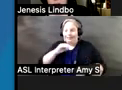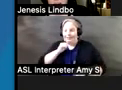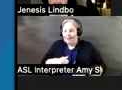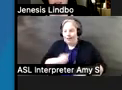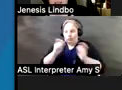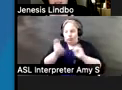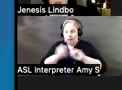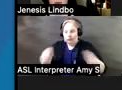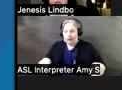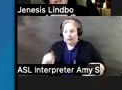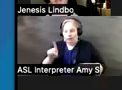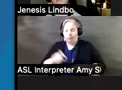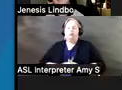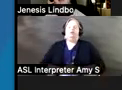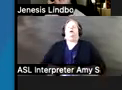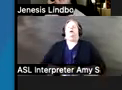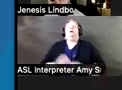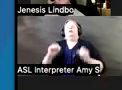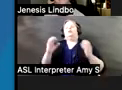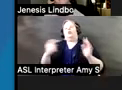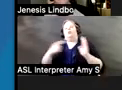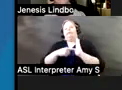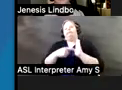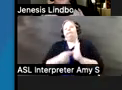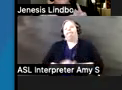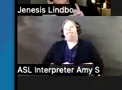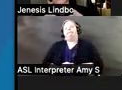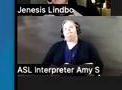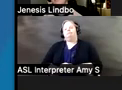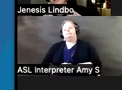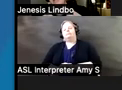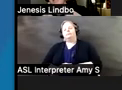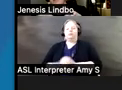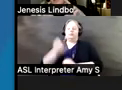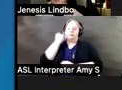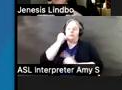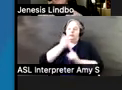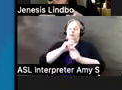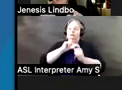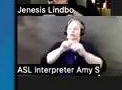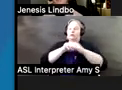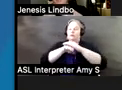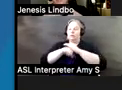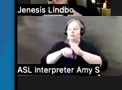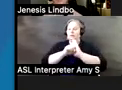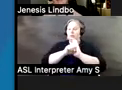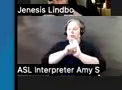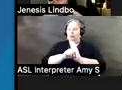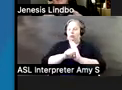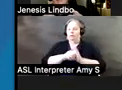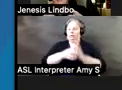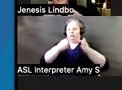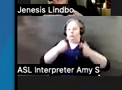changed? So let's say that you have the accessibility symbol of the person